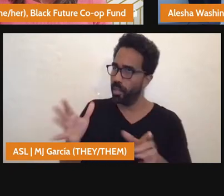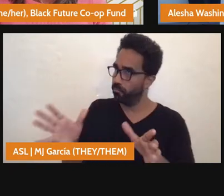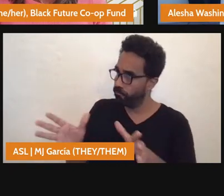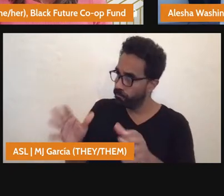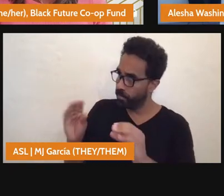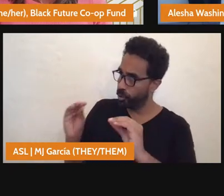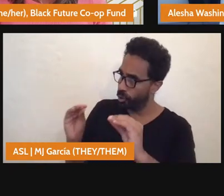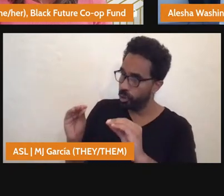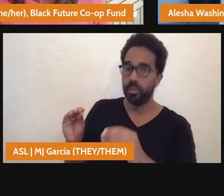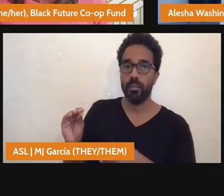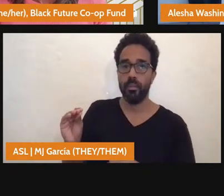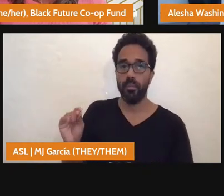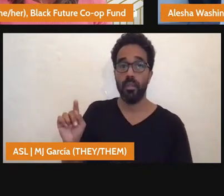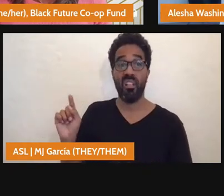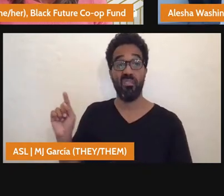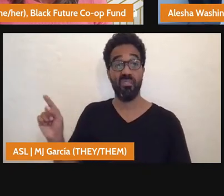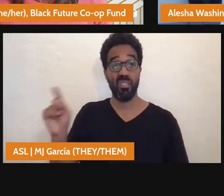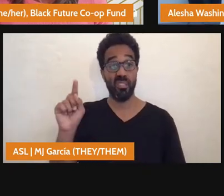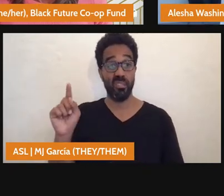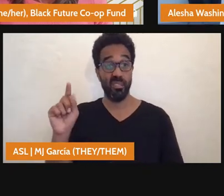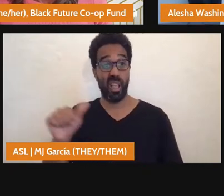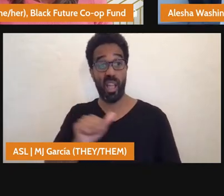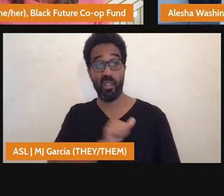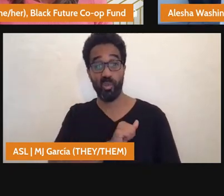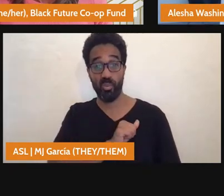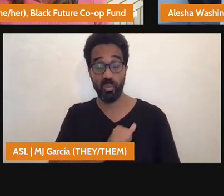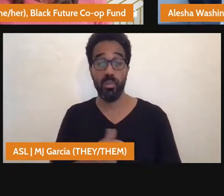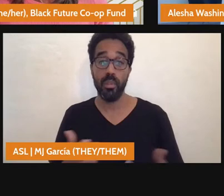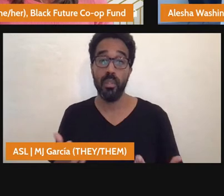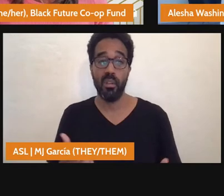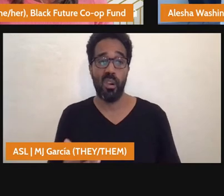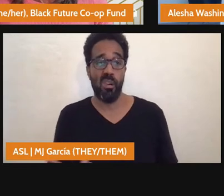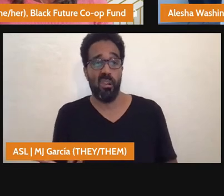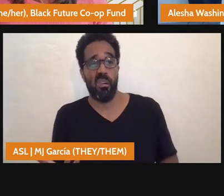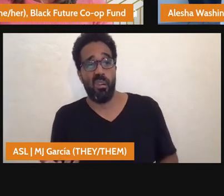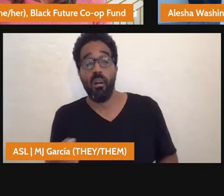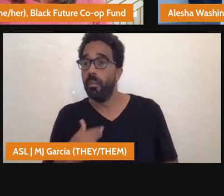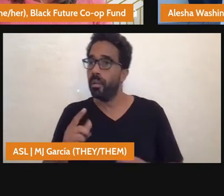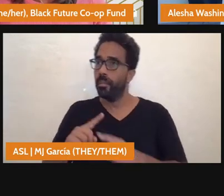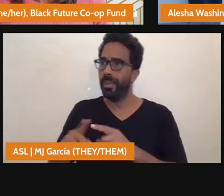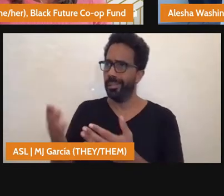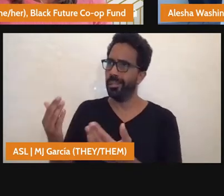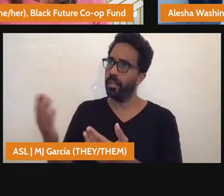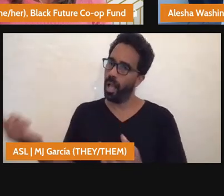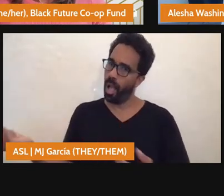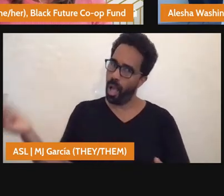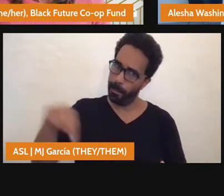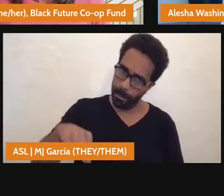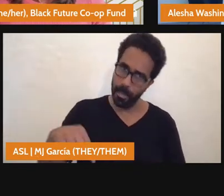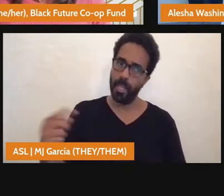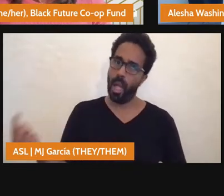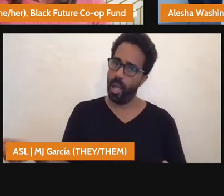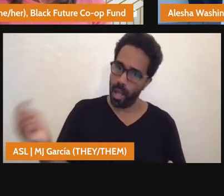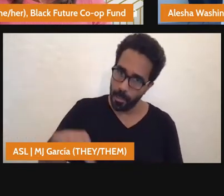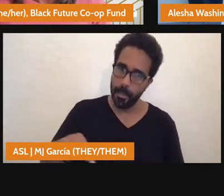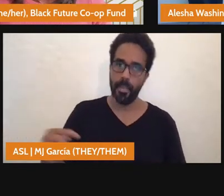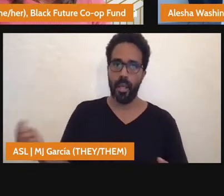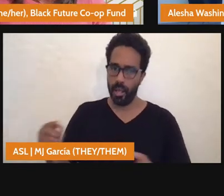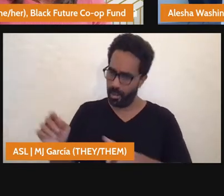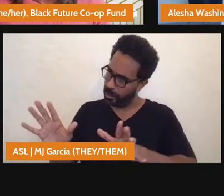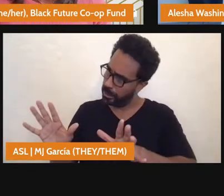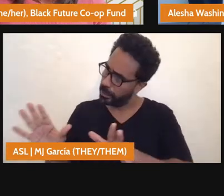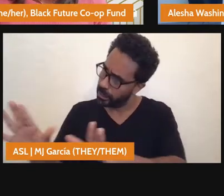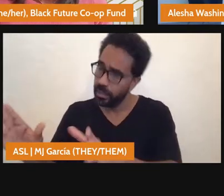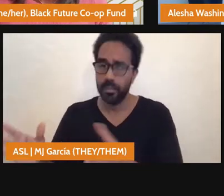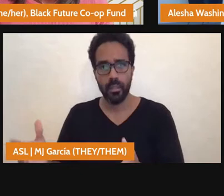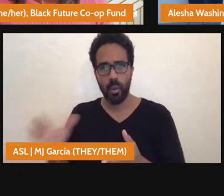community, I think they became amplifiers. And we pushed them to host and network with their folks